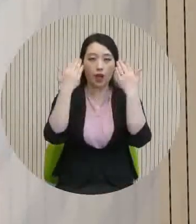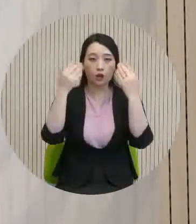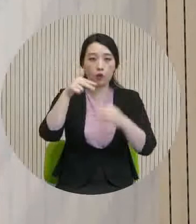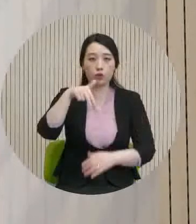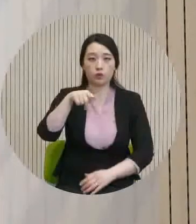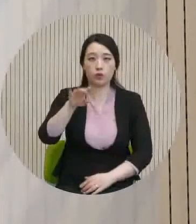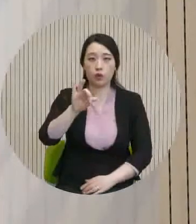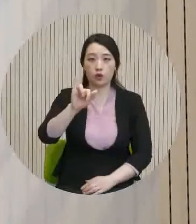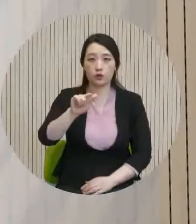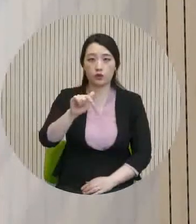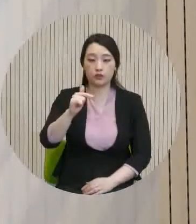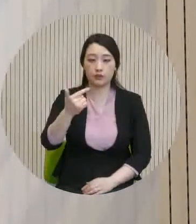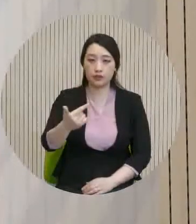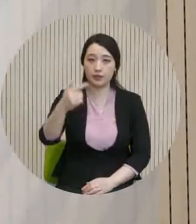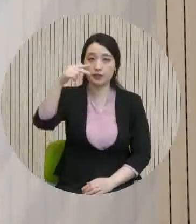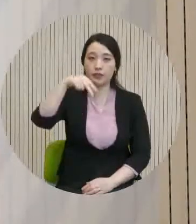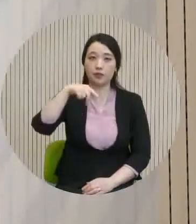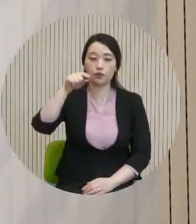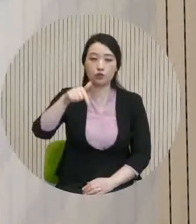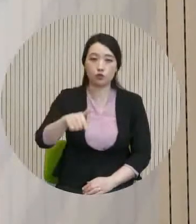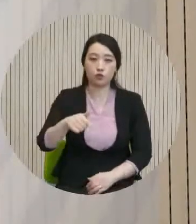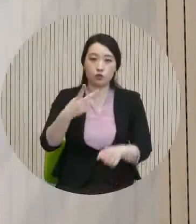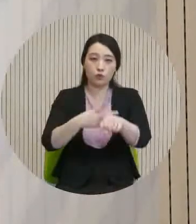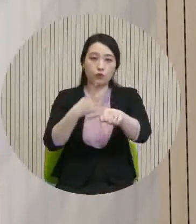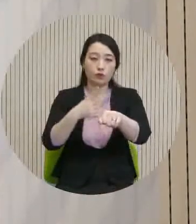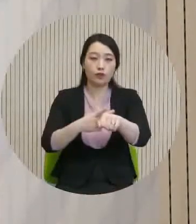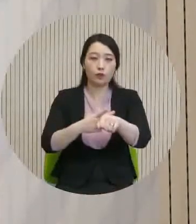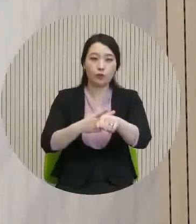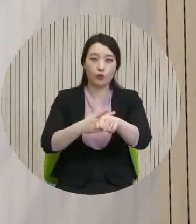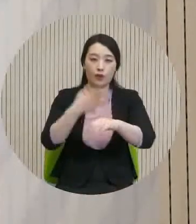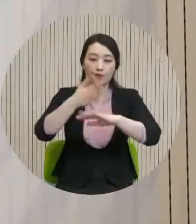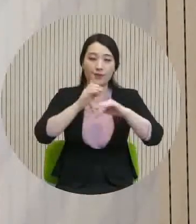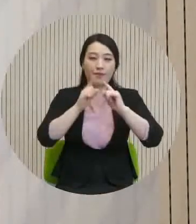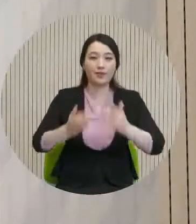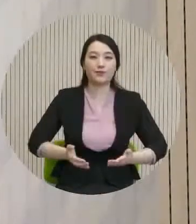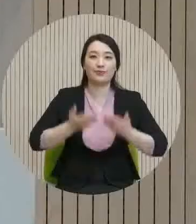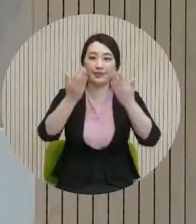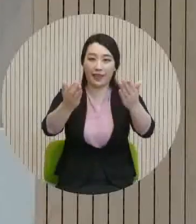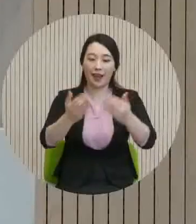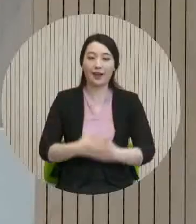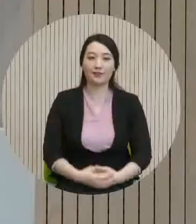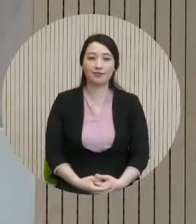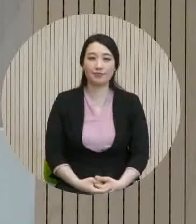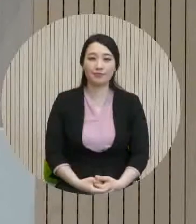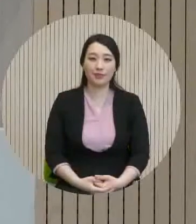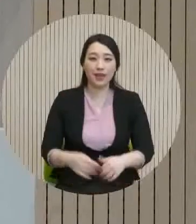Deokseong University, who is here despite her busy schedule.